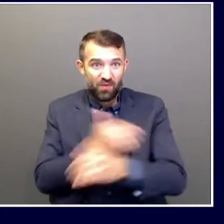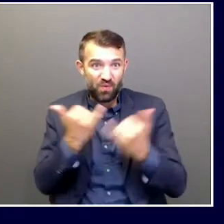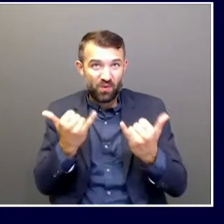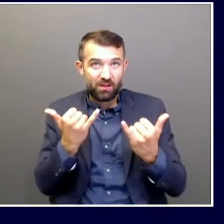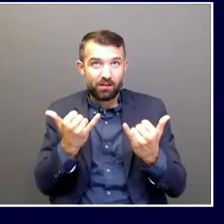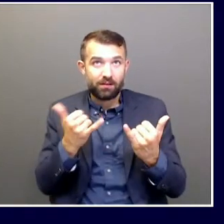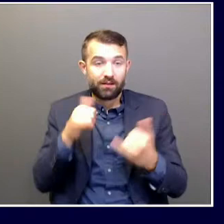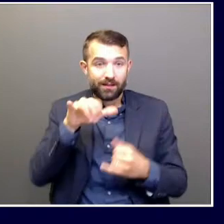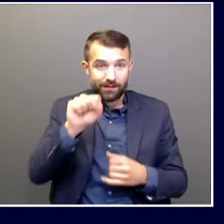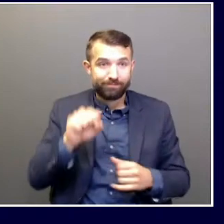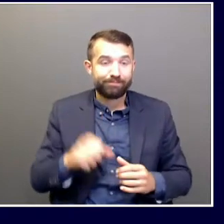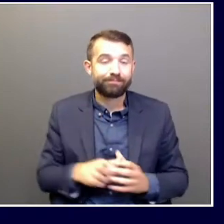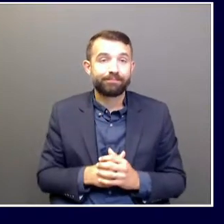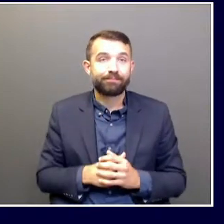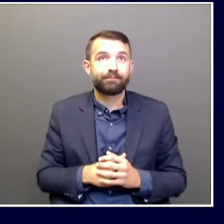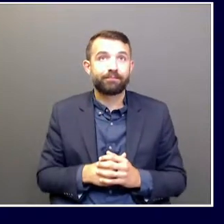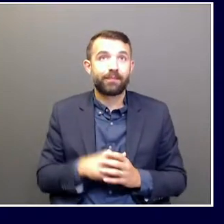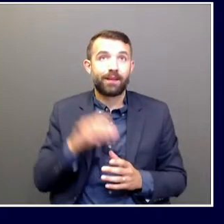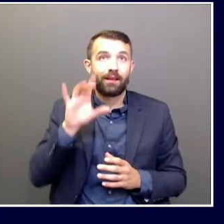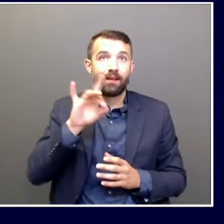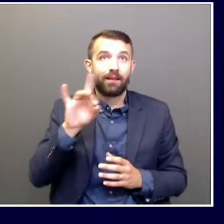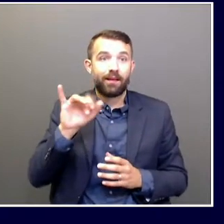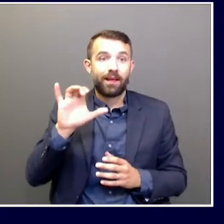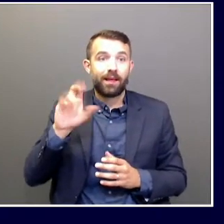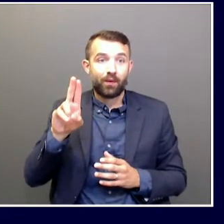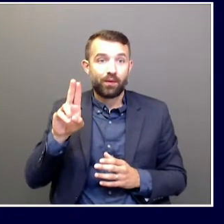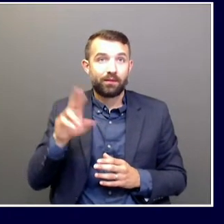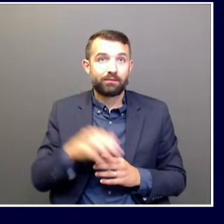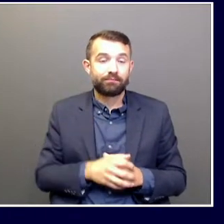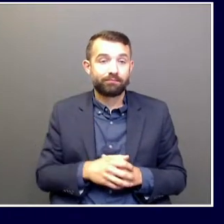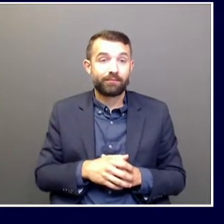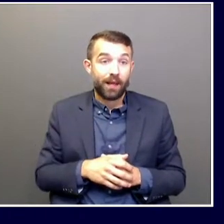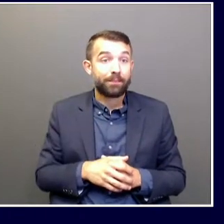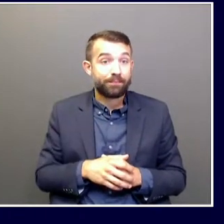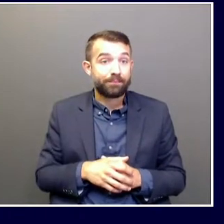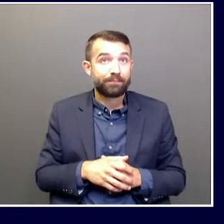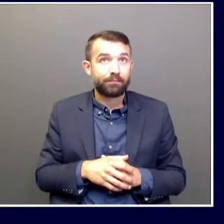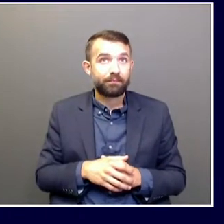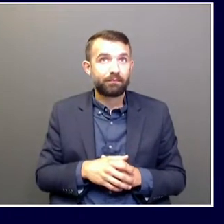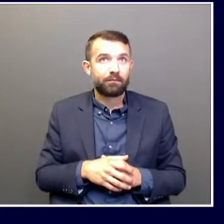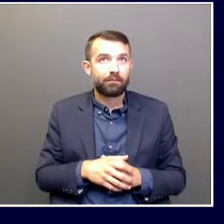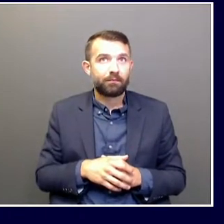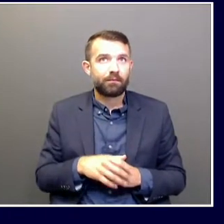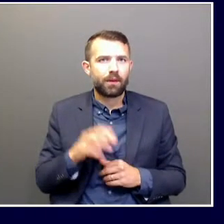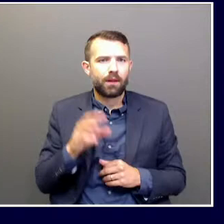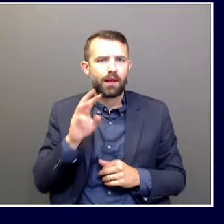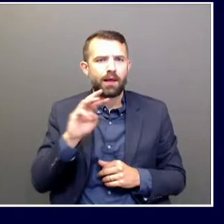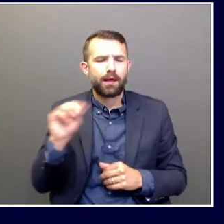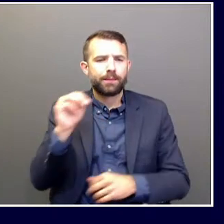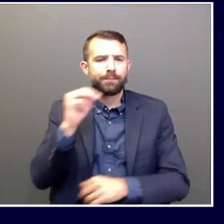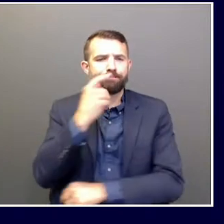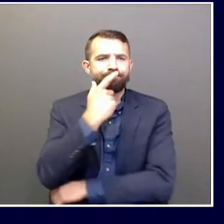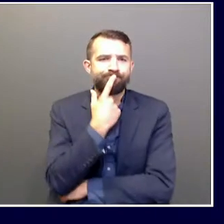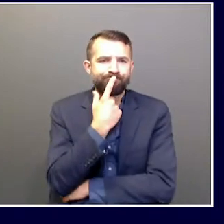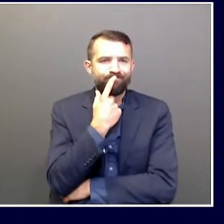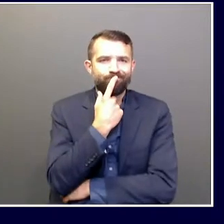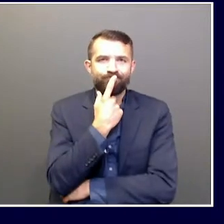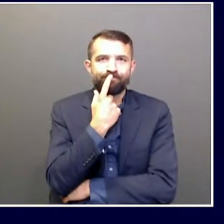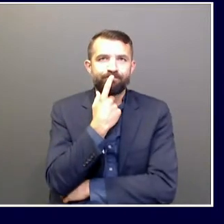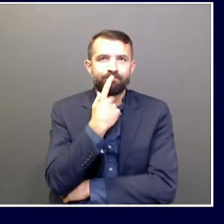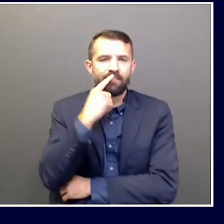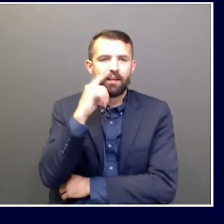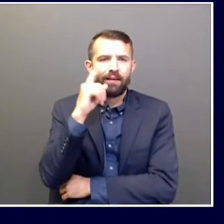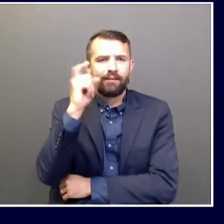in intensive care unit beds. Yes. Governor Mills sort of addressed this earlier regarding